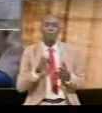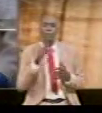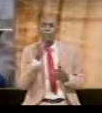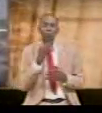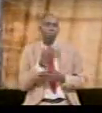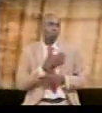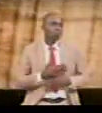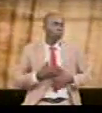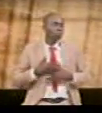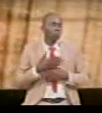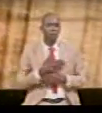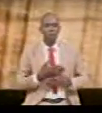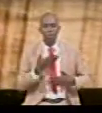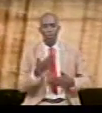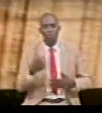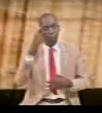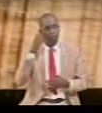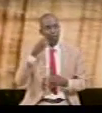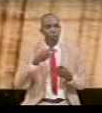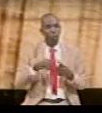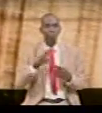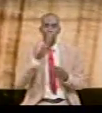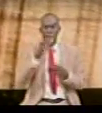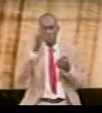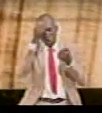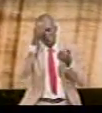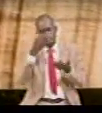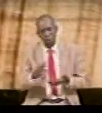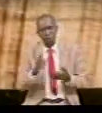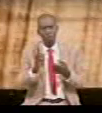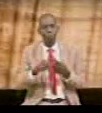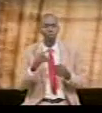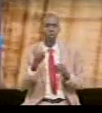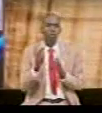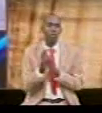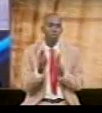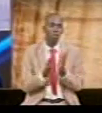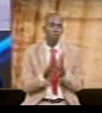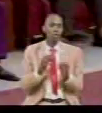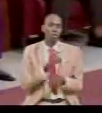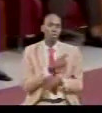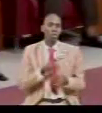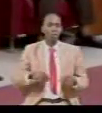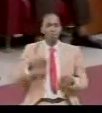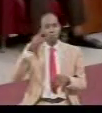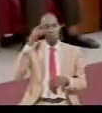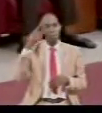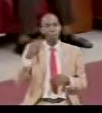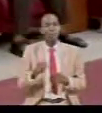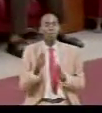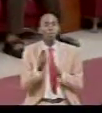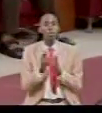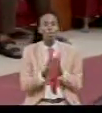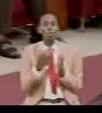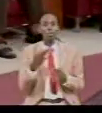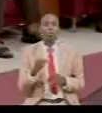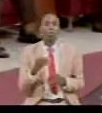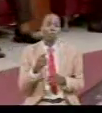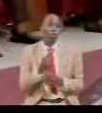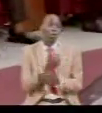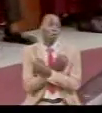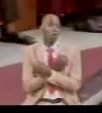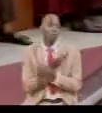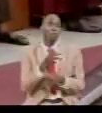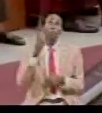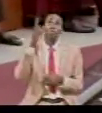be obedient to the Lord because the love of God is established in your heart. I pray that this love will be